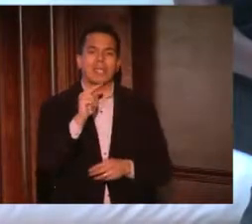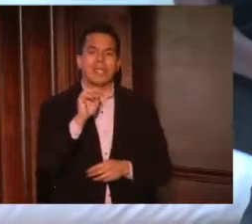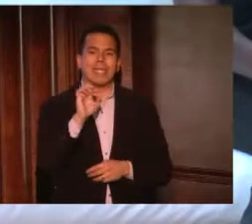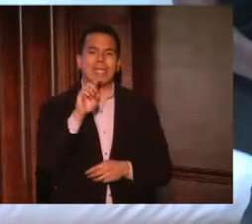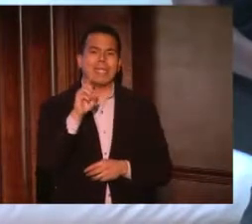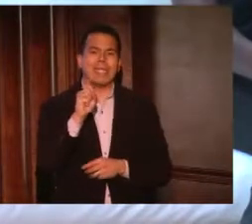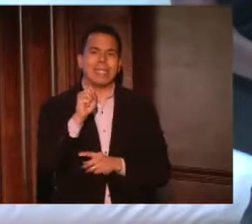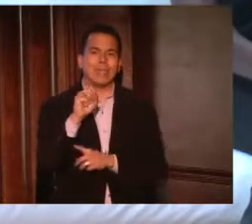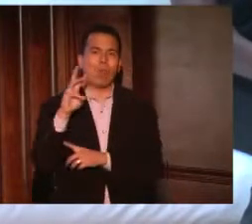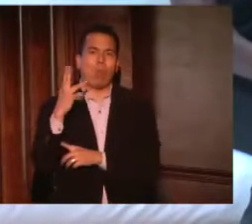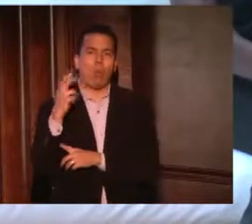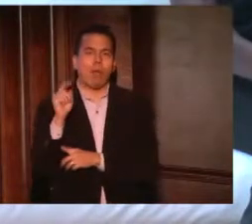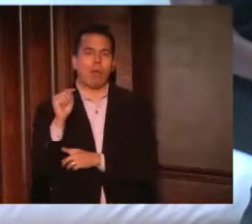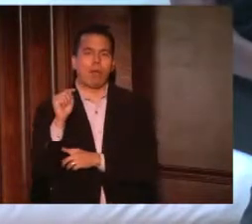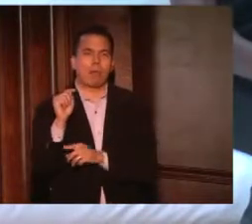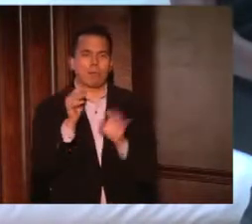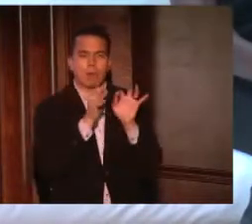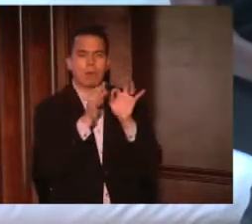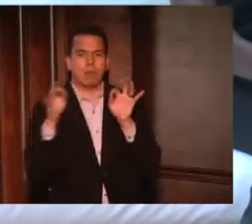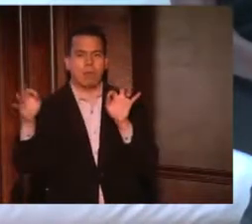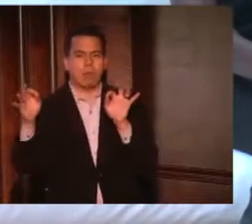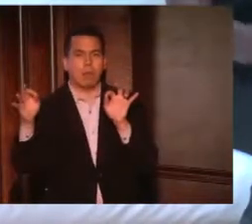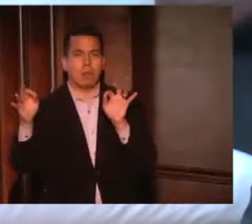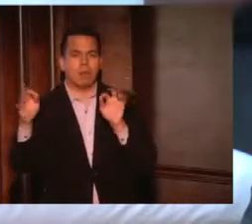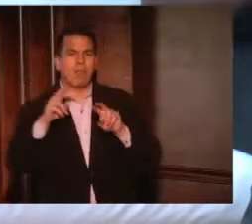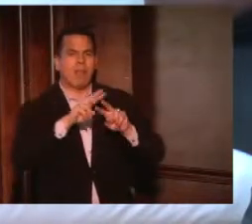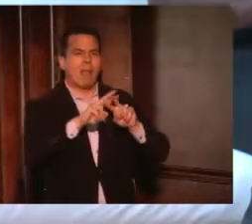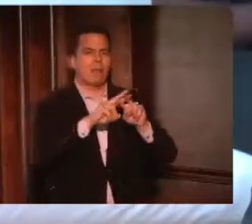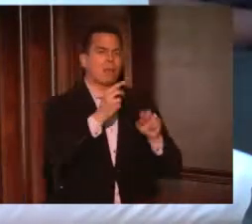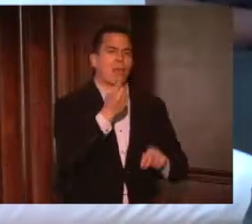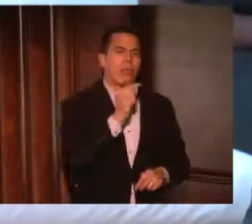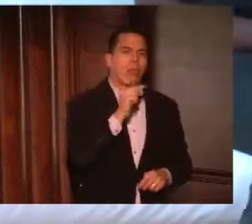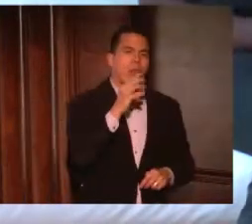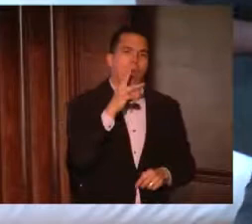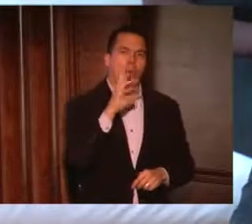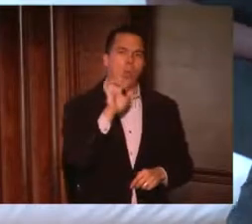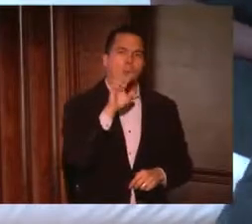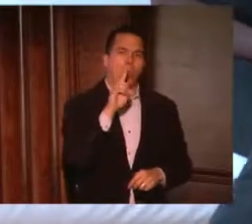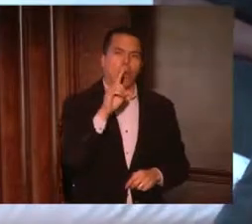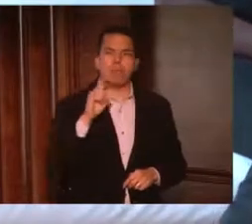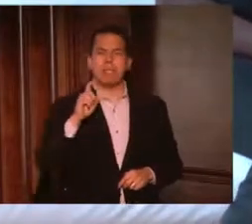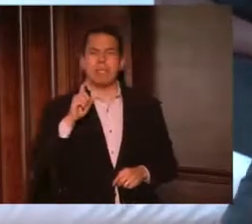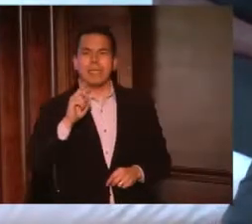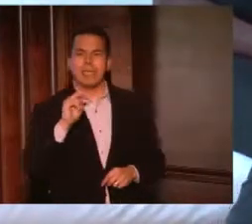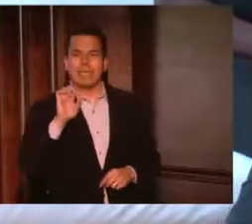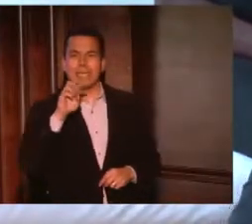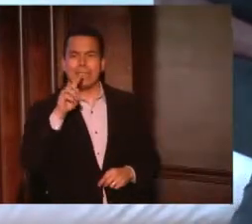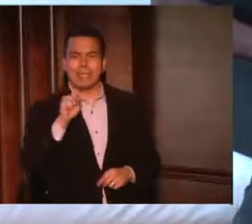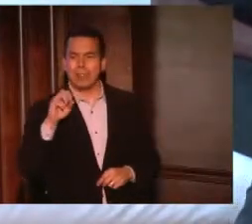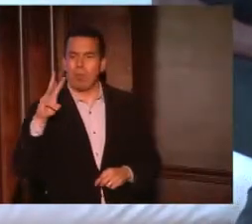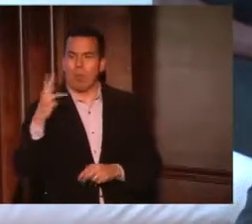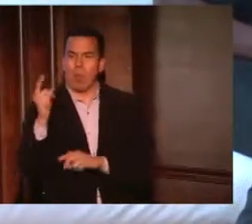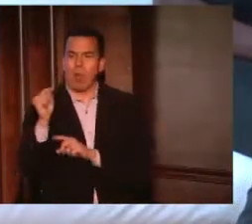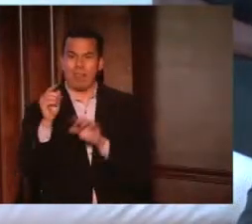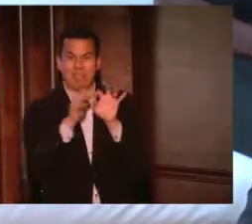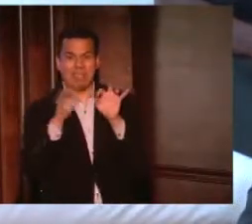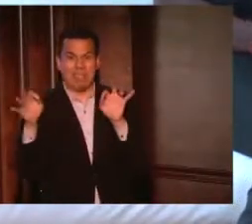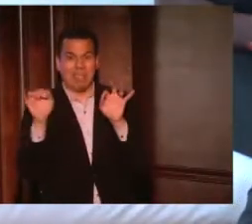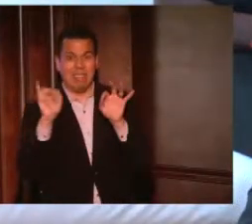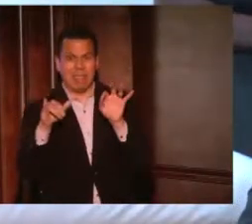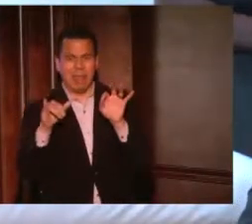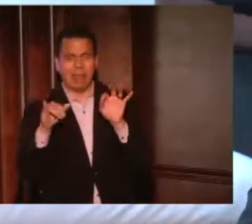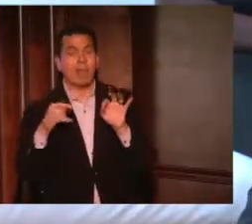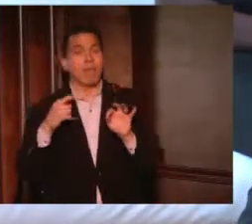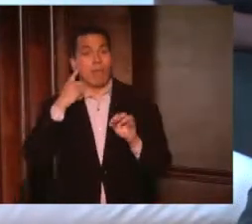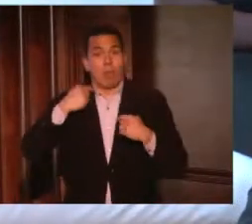mental health specifically, I think the world needs more SITAWAs. So more people advocating, scaling up